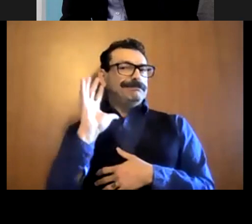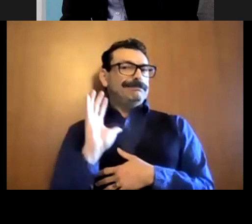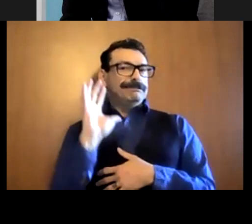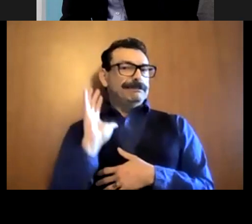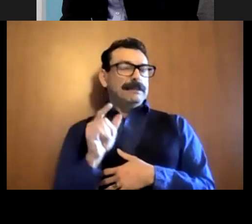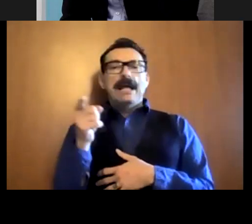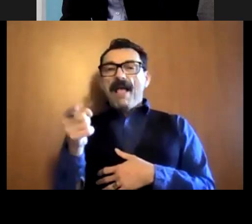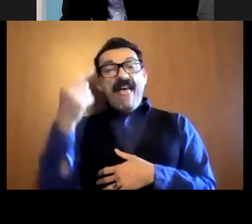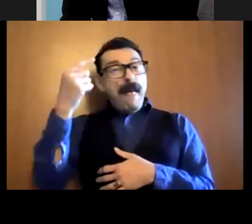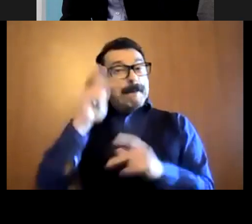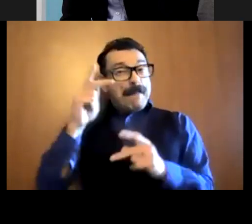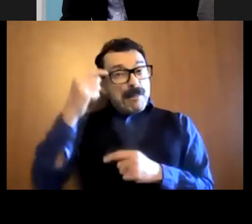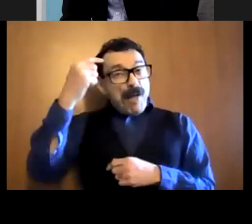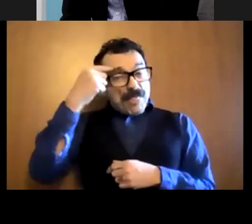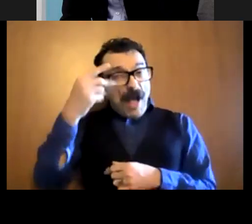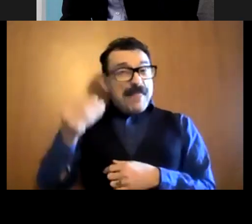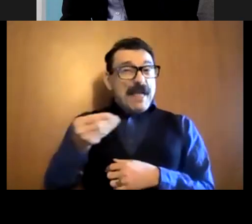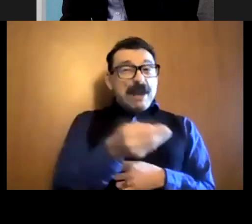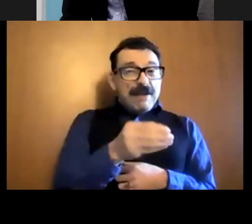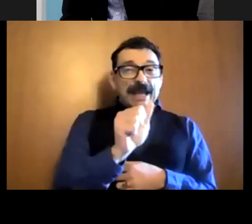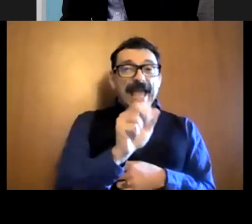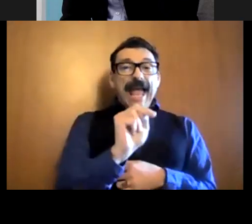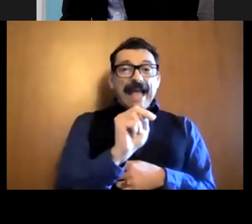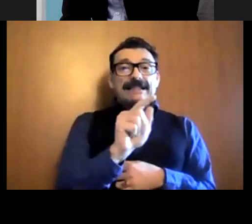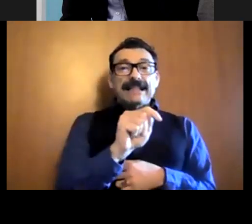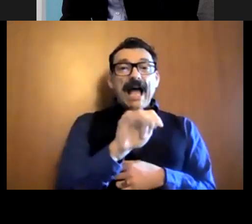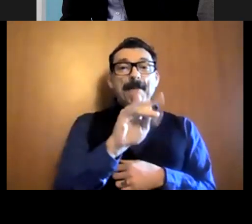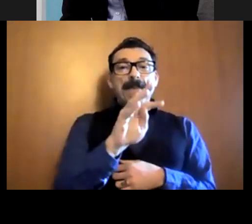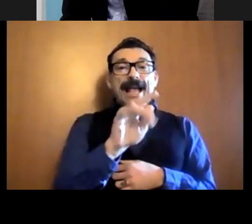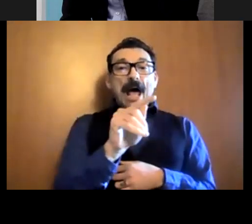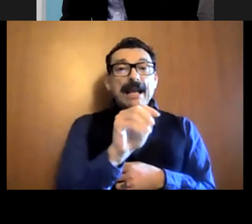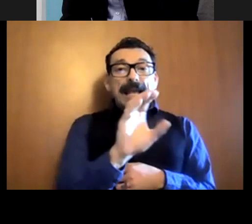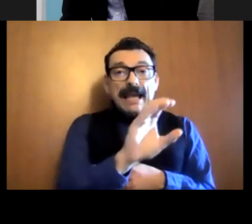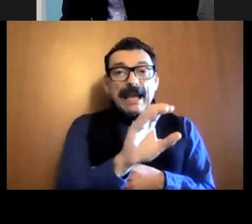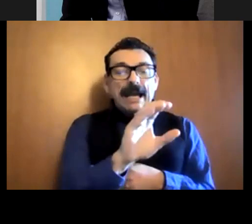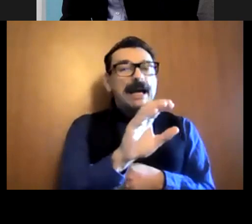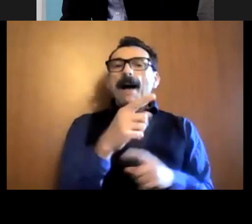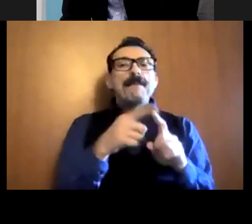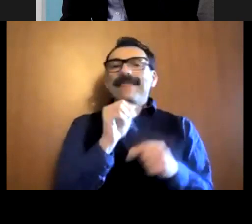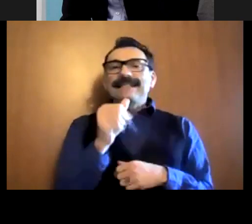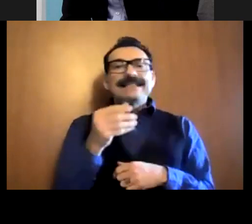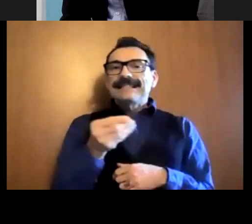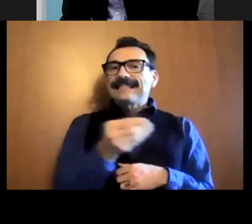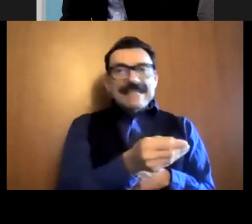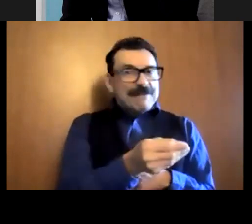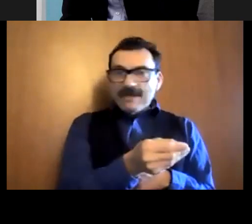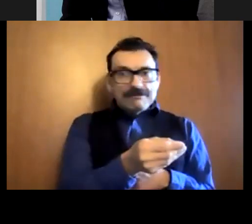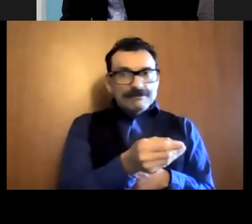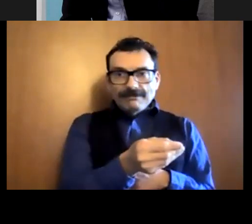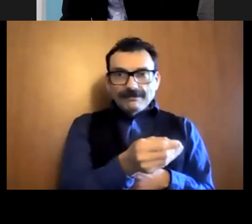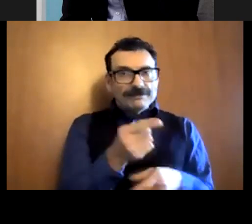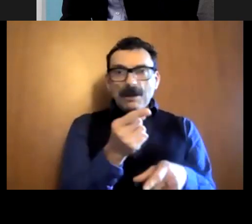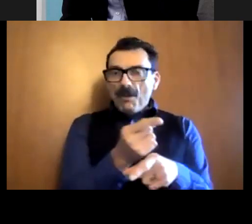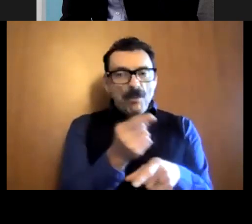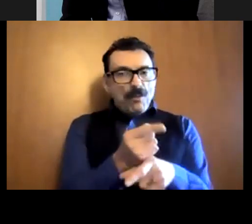antibiotic penicillin, they would not offer it to the guys, the men of color. We know about the Henrietta Lacks that I want to touch on because she